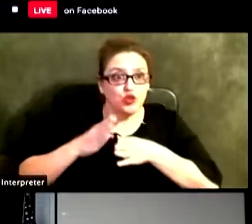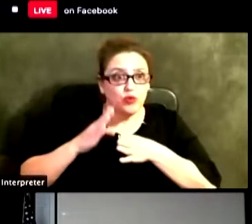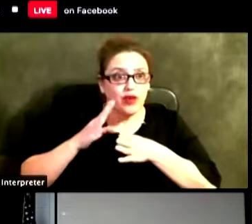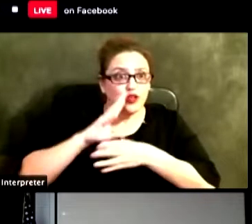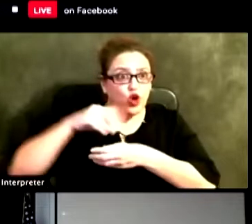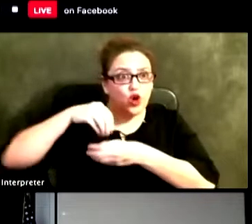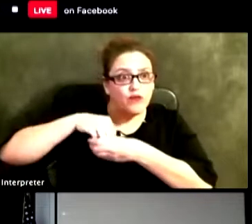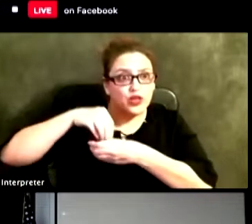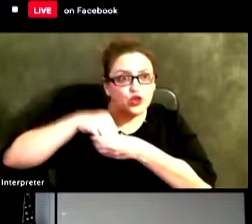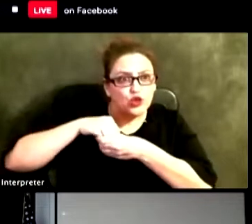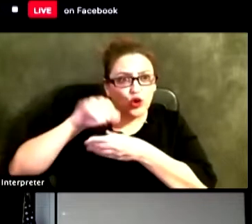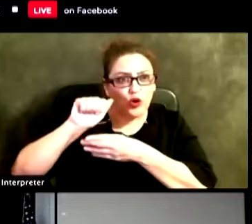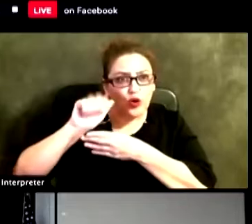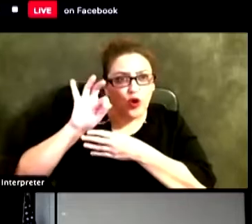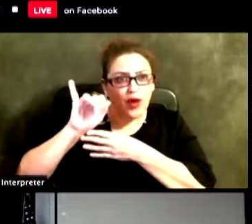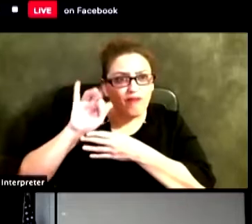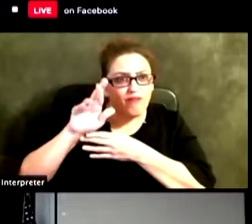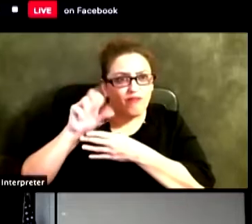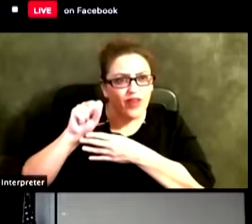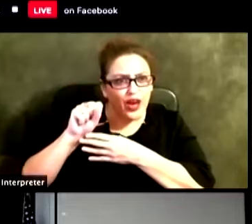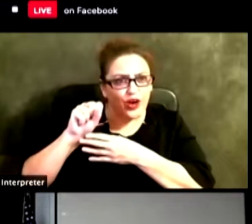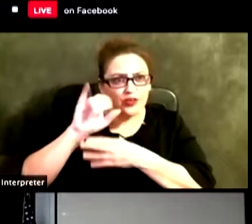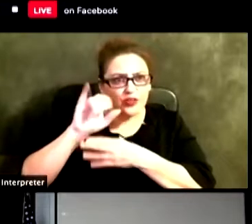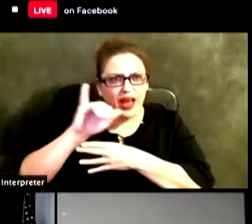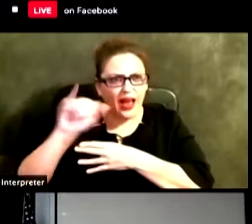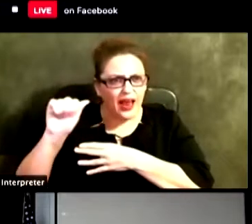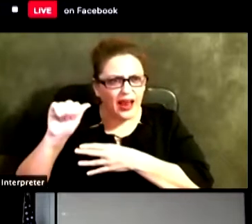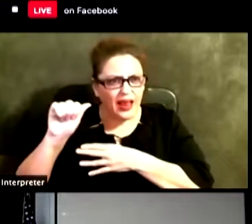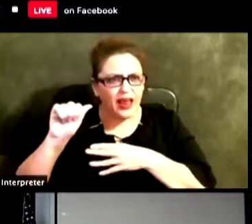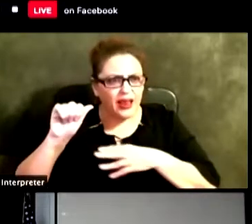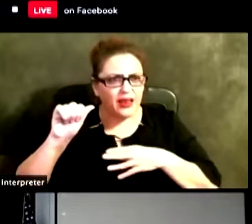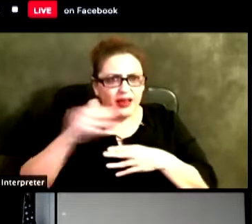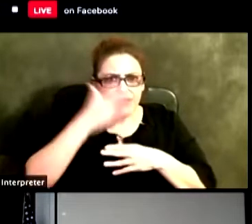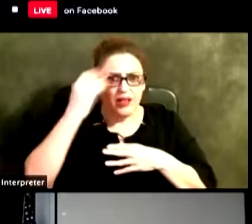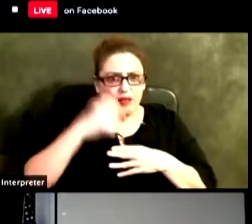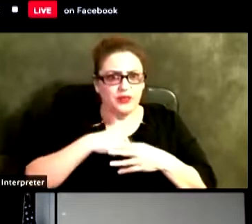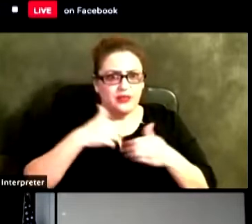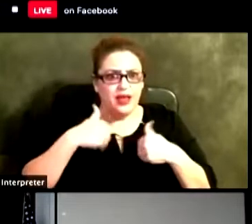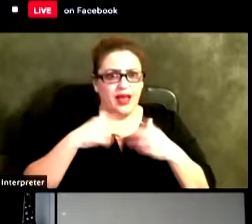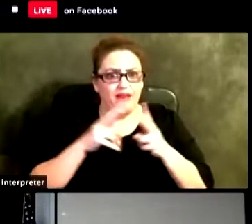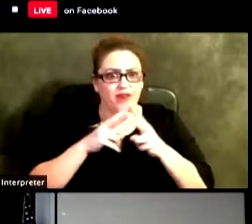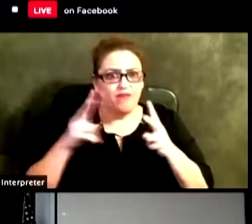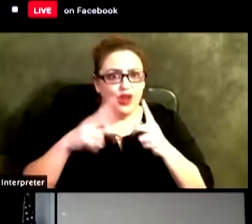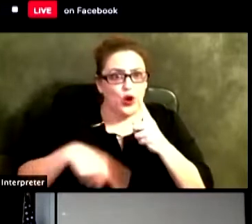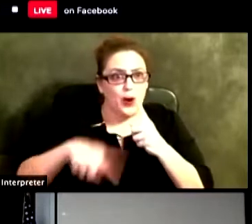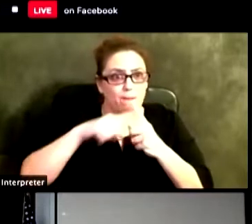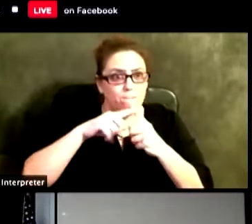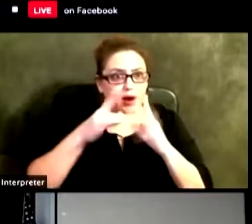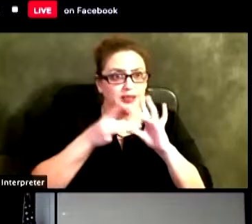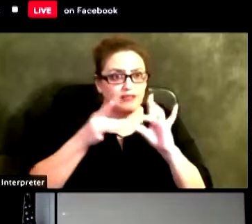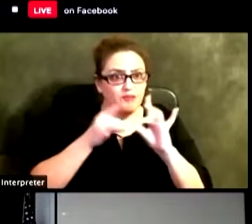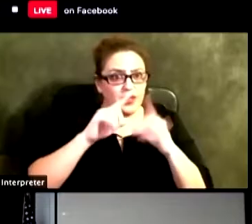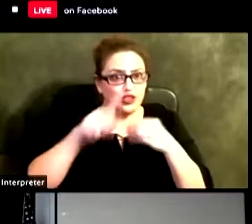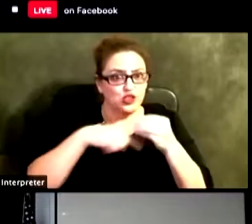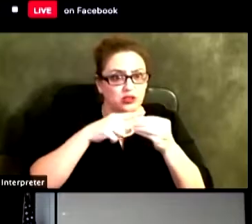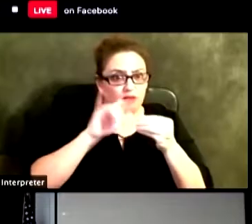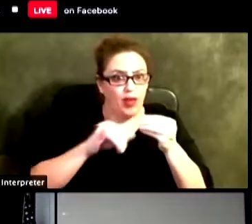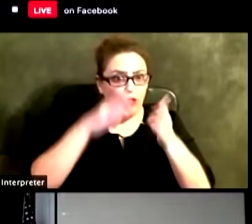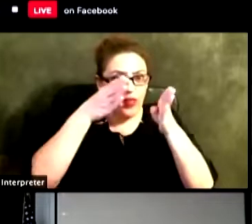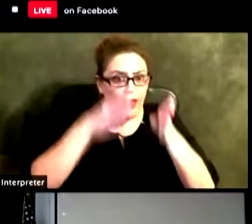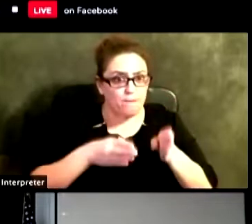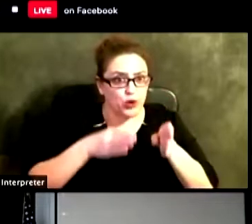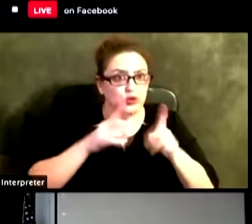affairs, because I have a very positive message about them. But